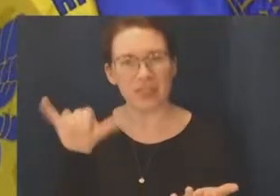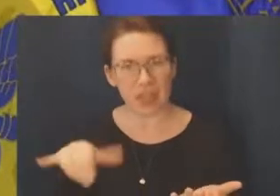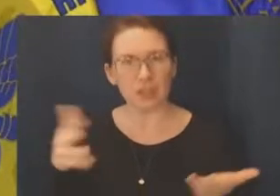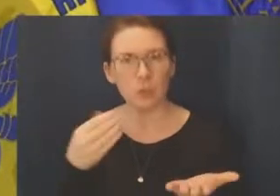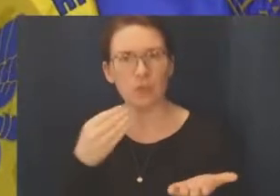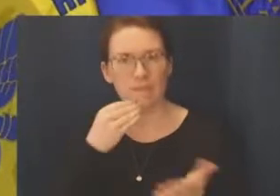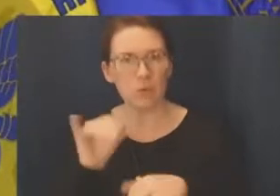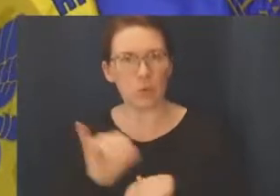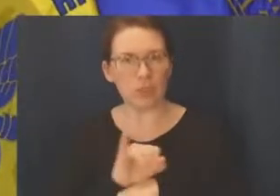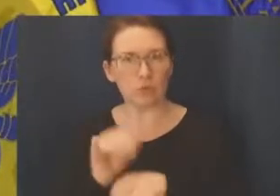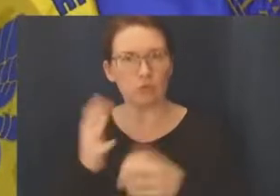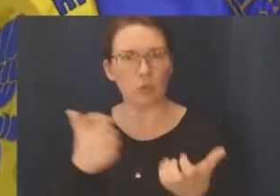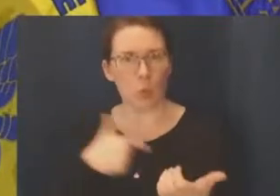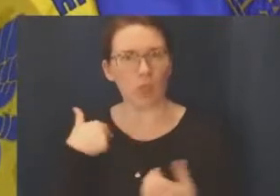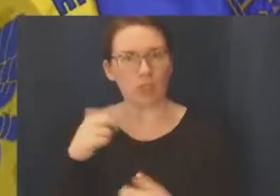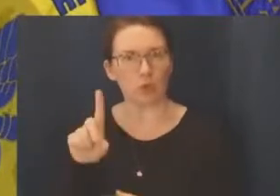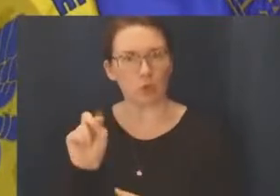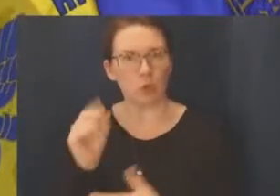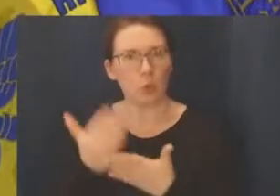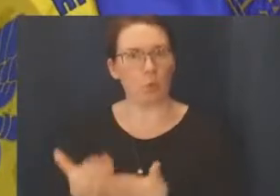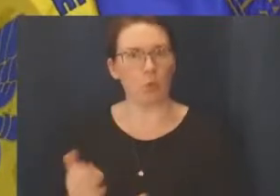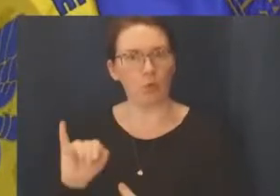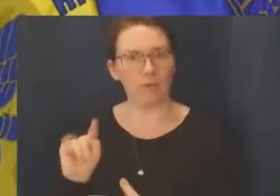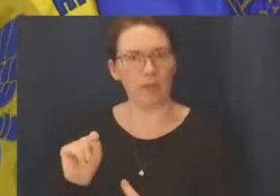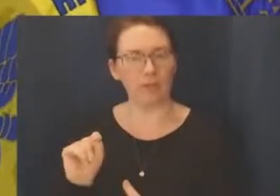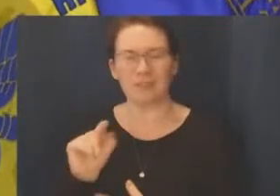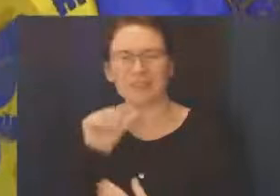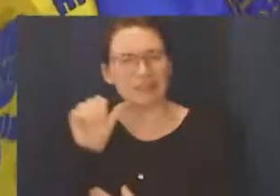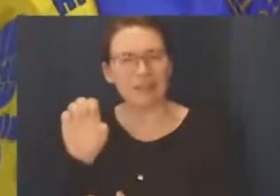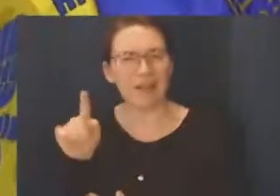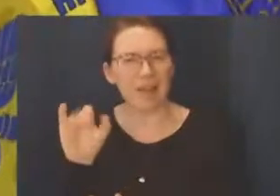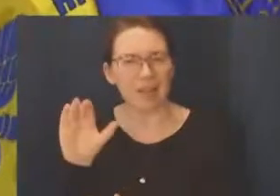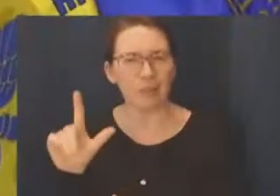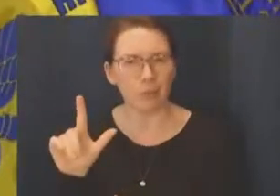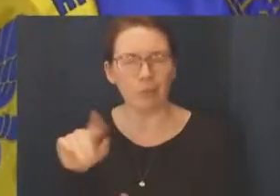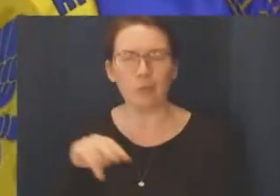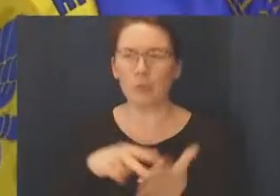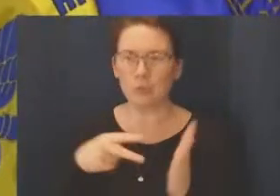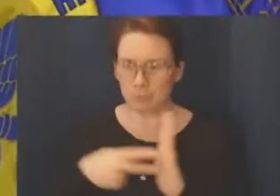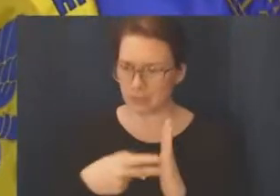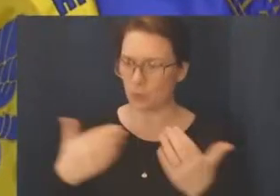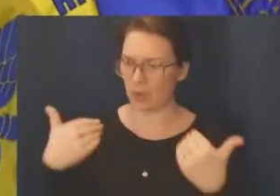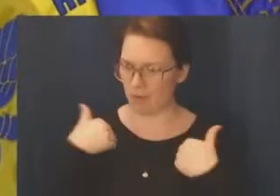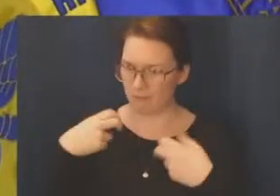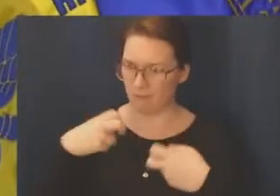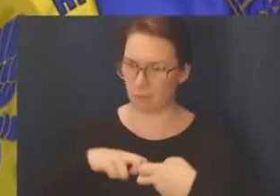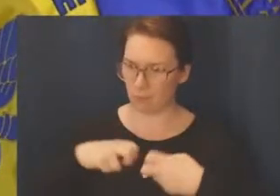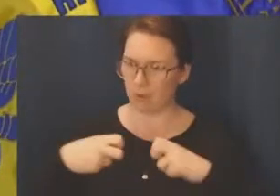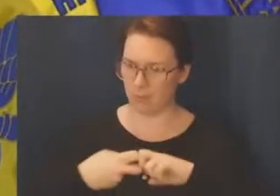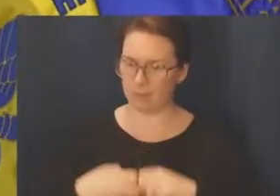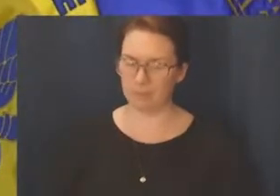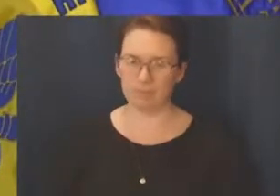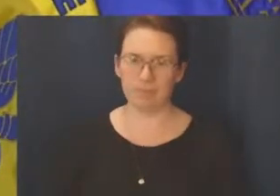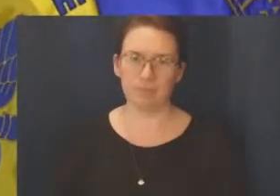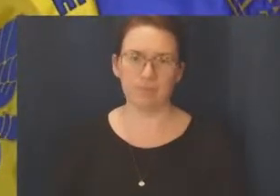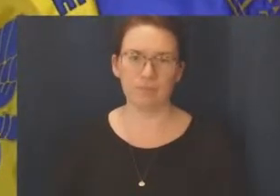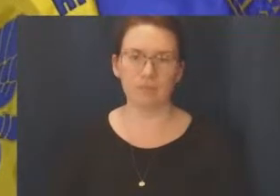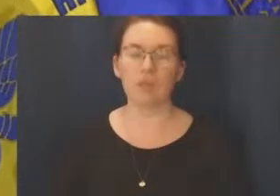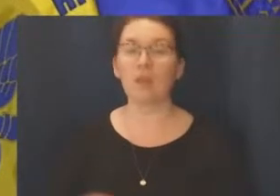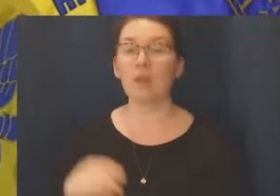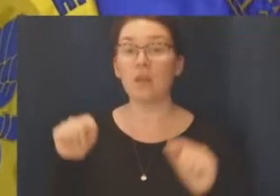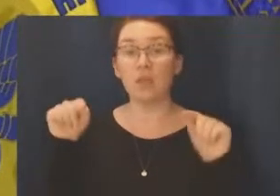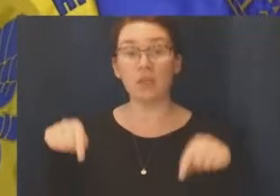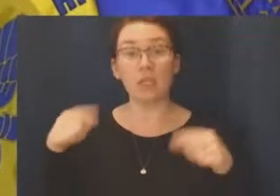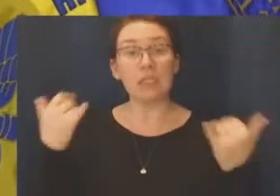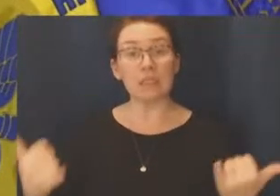unethical, we clearly have a problem. This is also a day where the cries